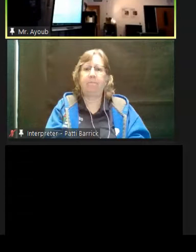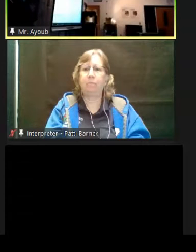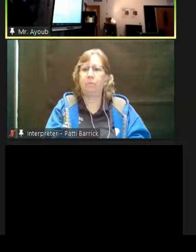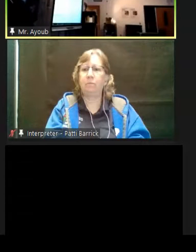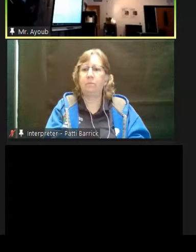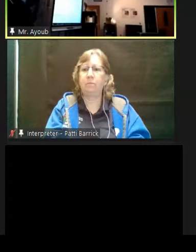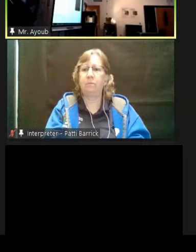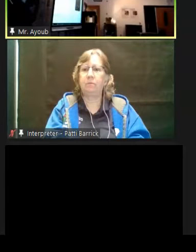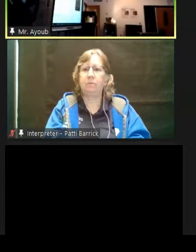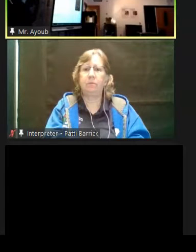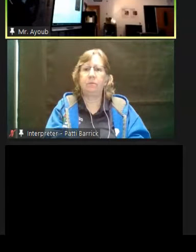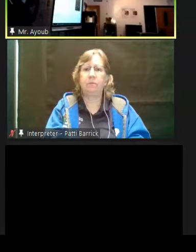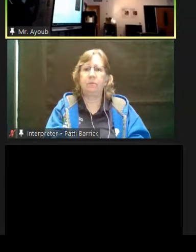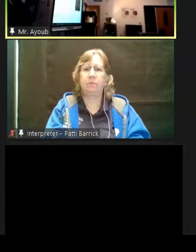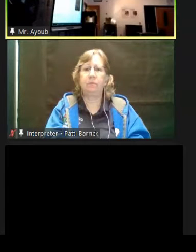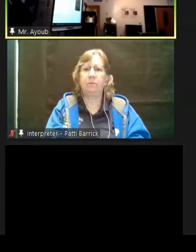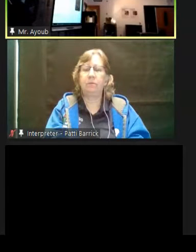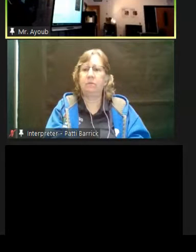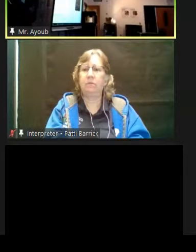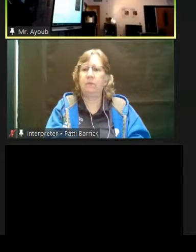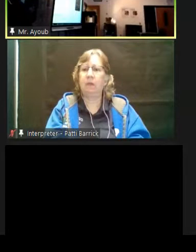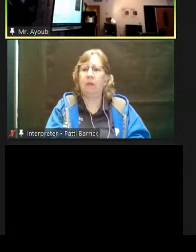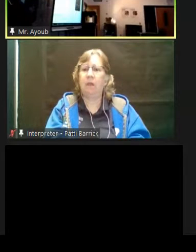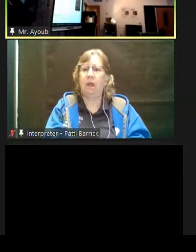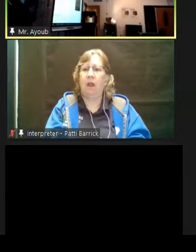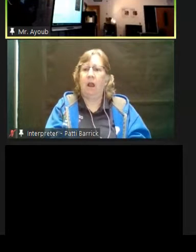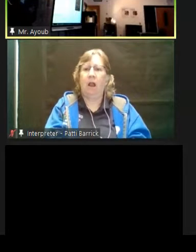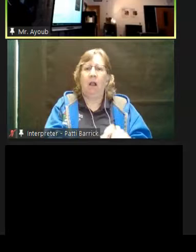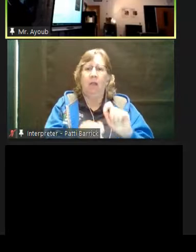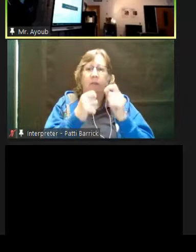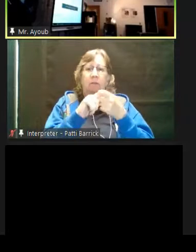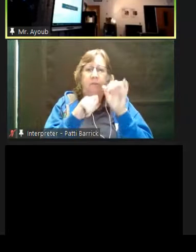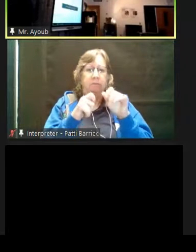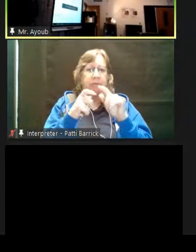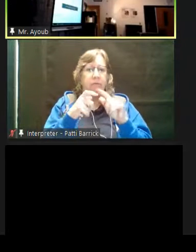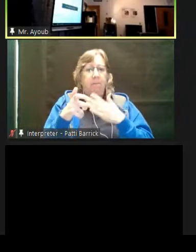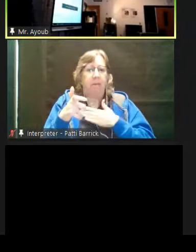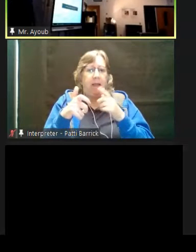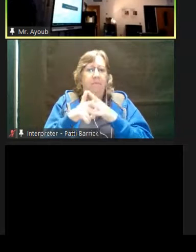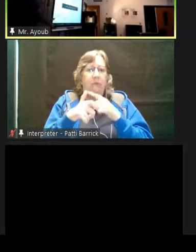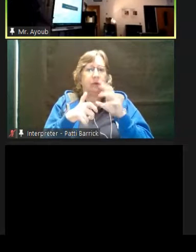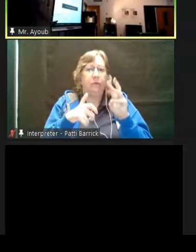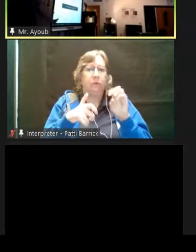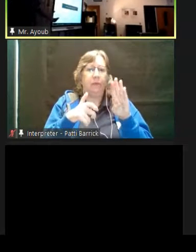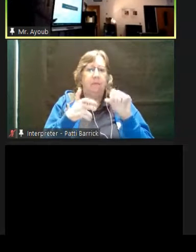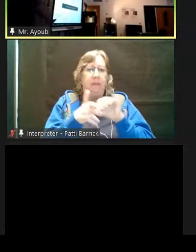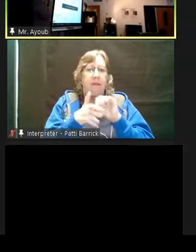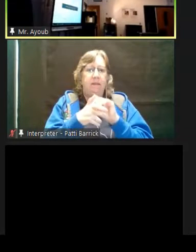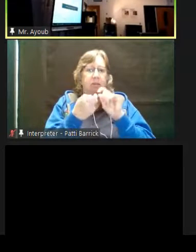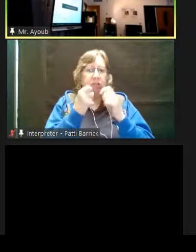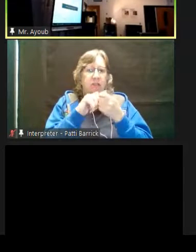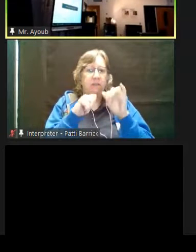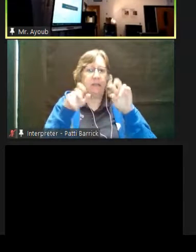Let me hide my control here again. So let's change that. So again, change the title.